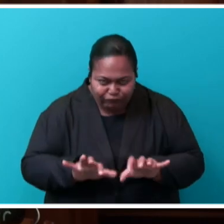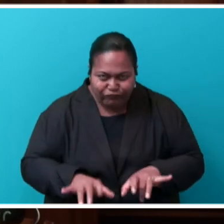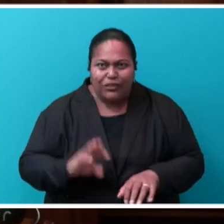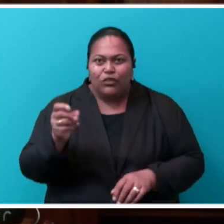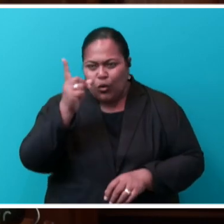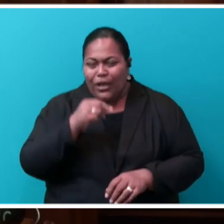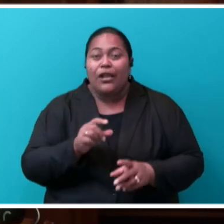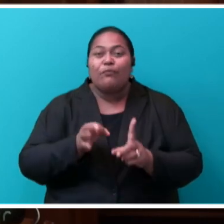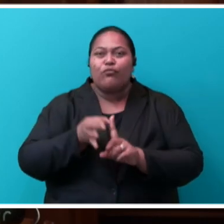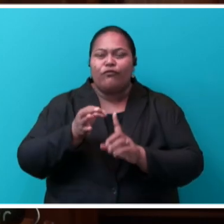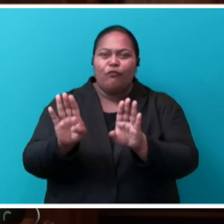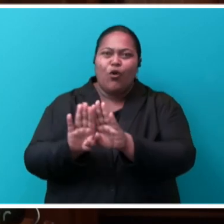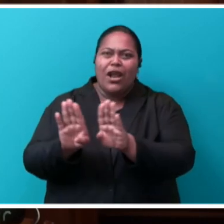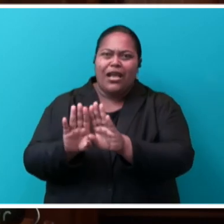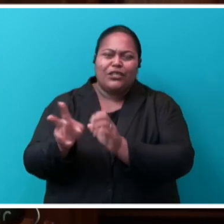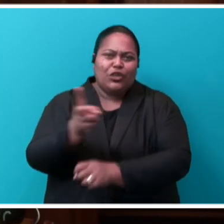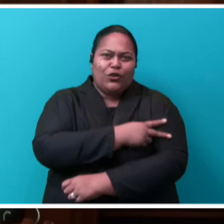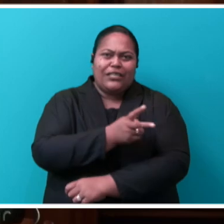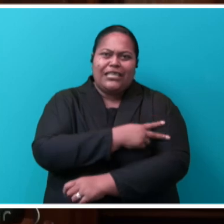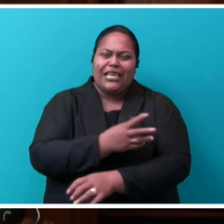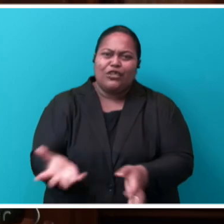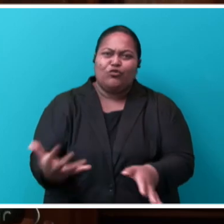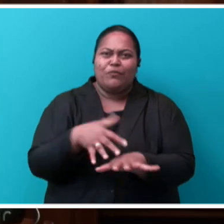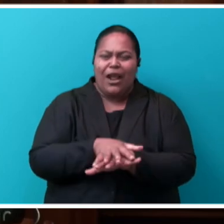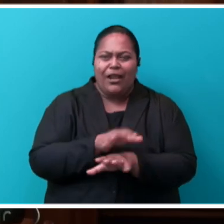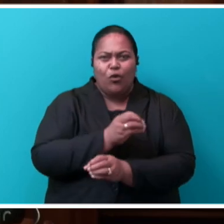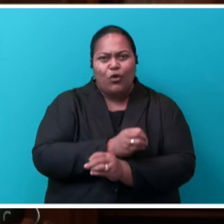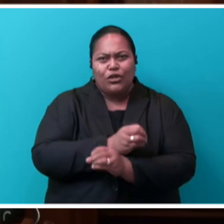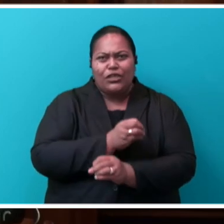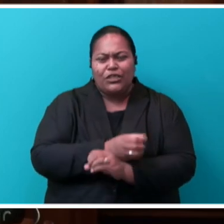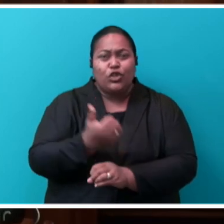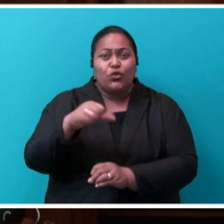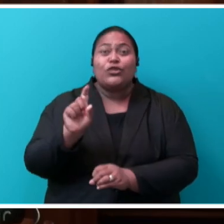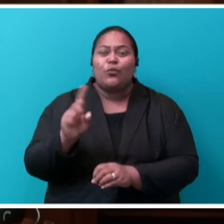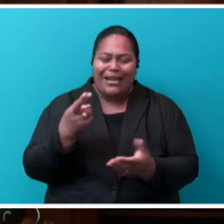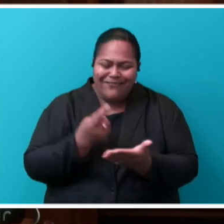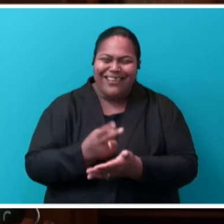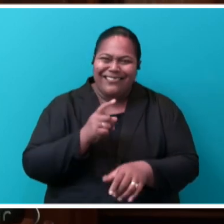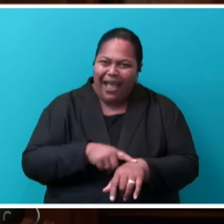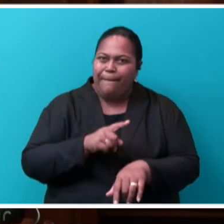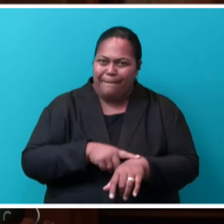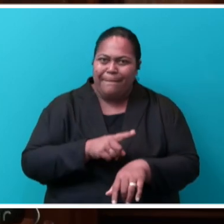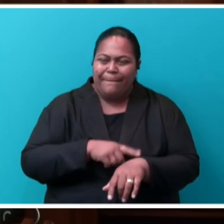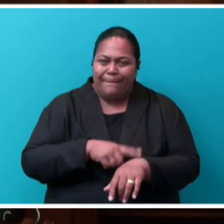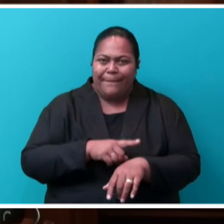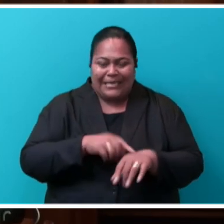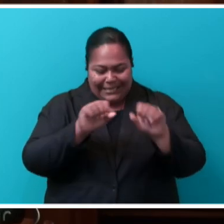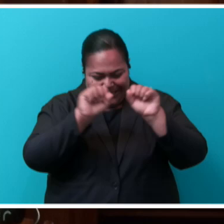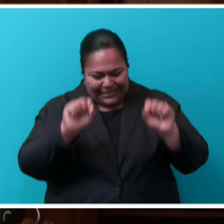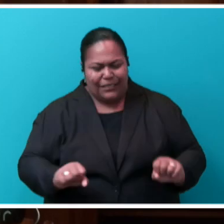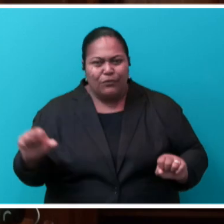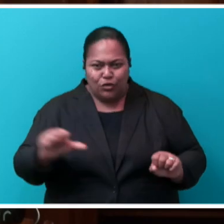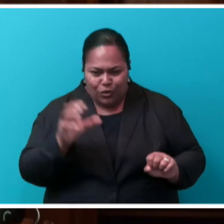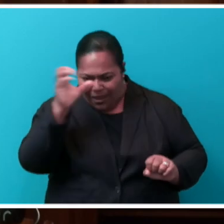and streamline operations. Using advanced analytics and real-time verification, the system will detect